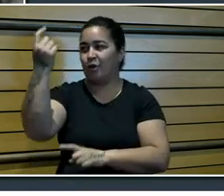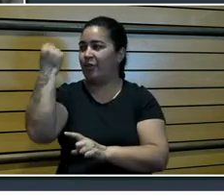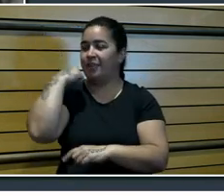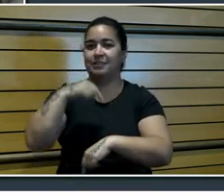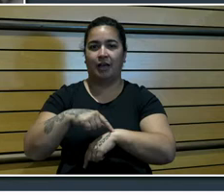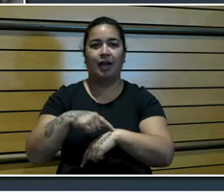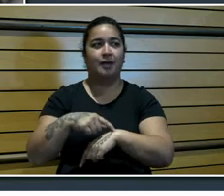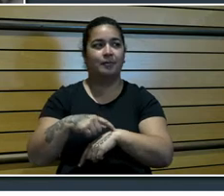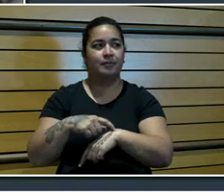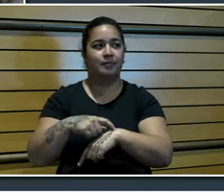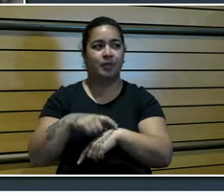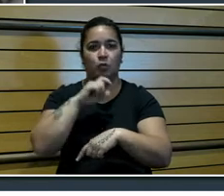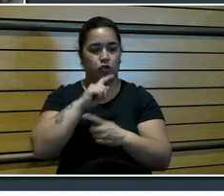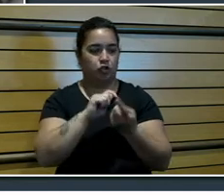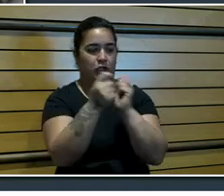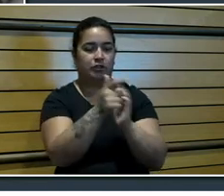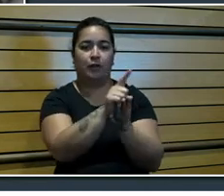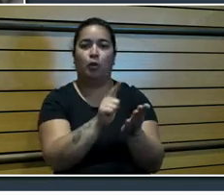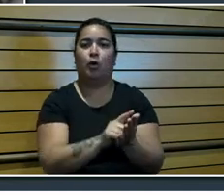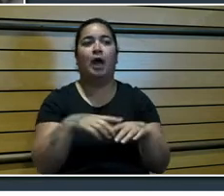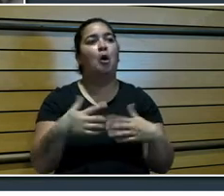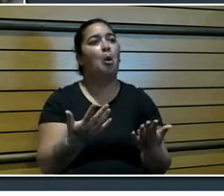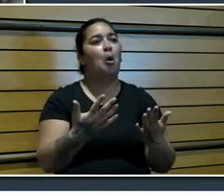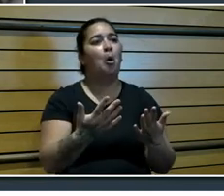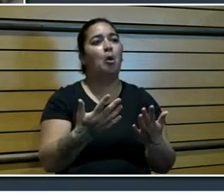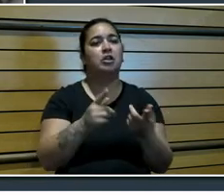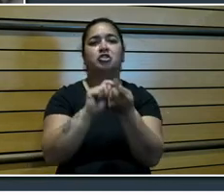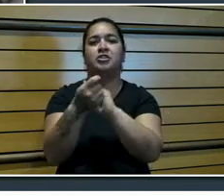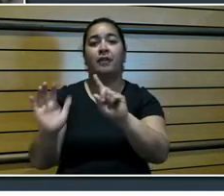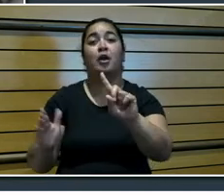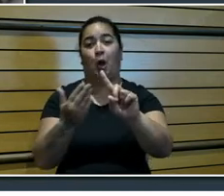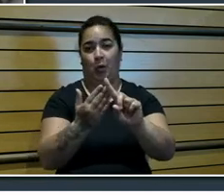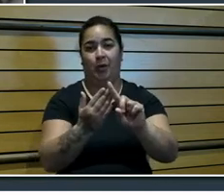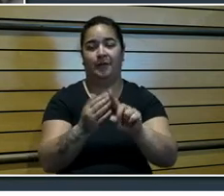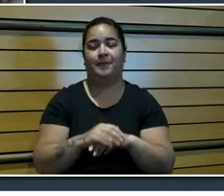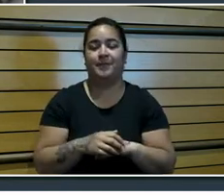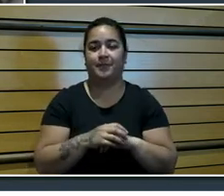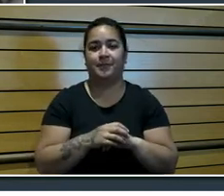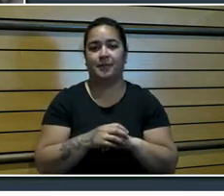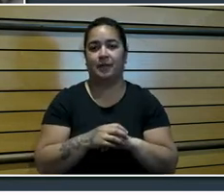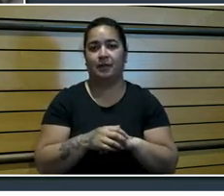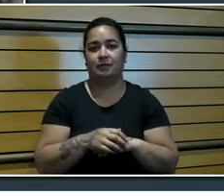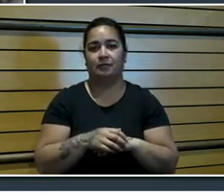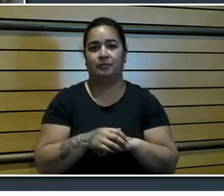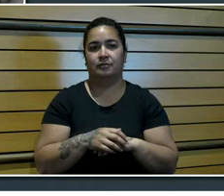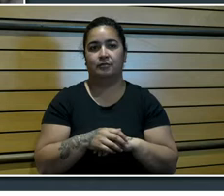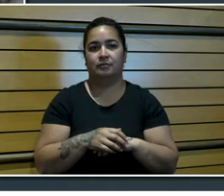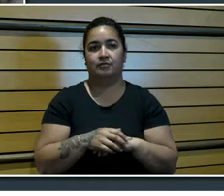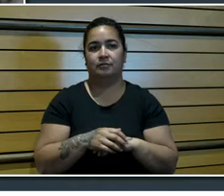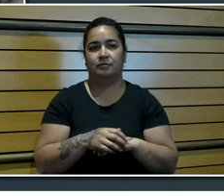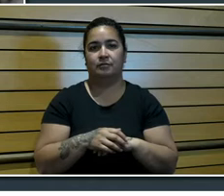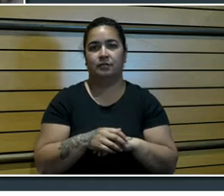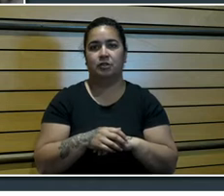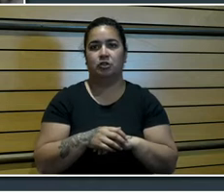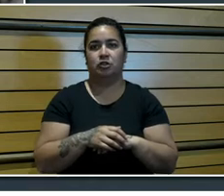in government, changed the law, or shifted the goalposts, if you want a sports analogy. Through the latter half of the